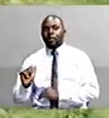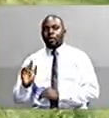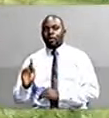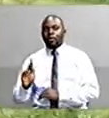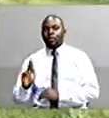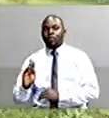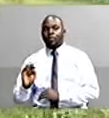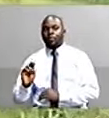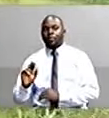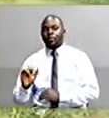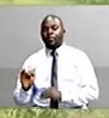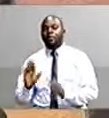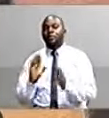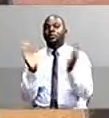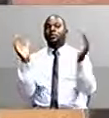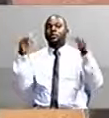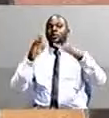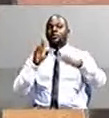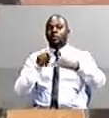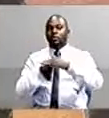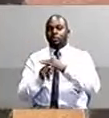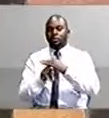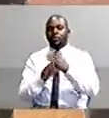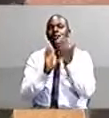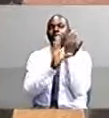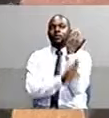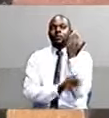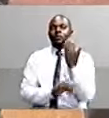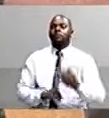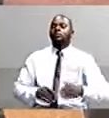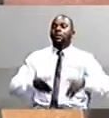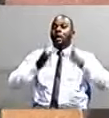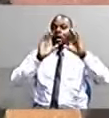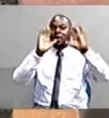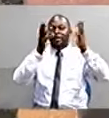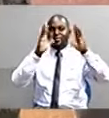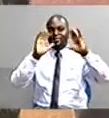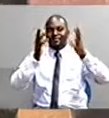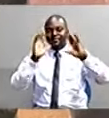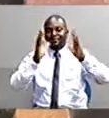district, Bunyoro sub-region. I congratulate you